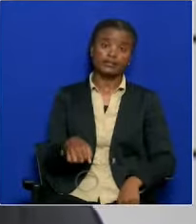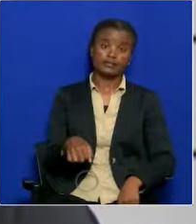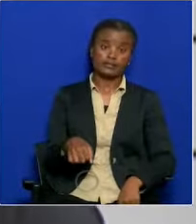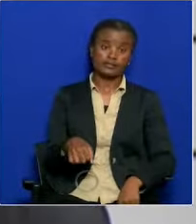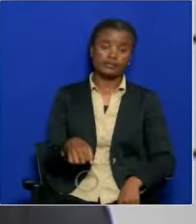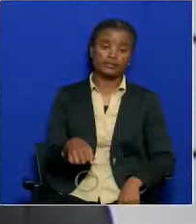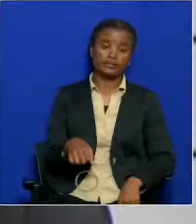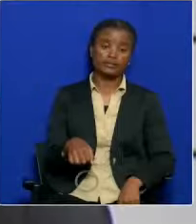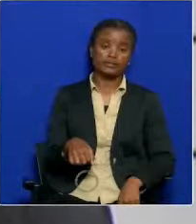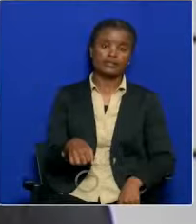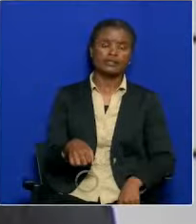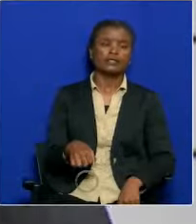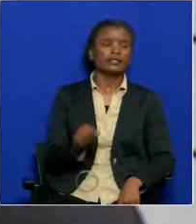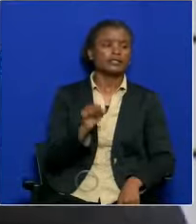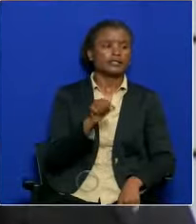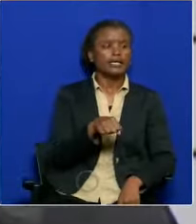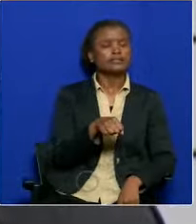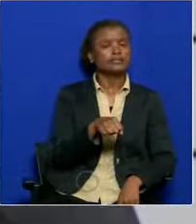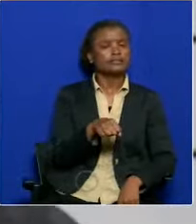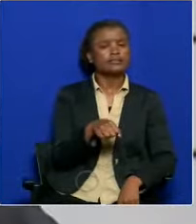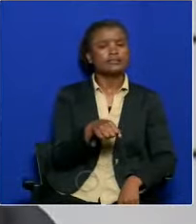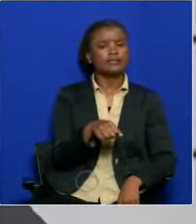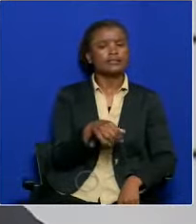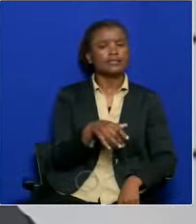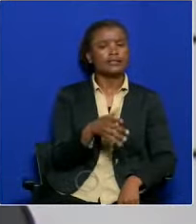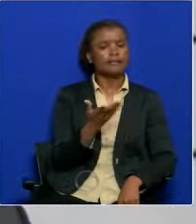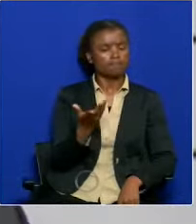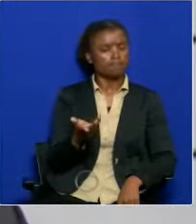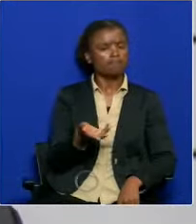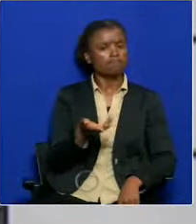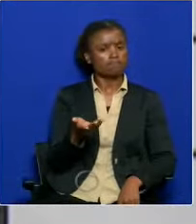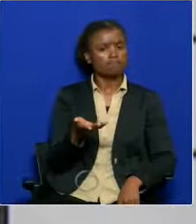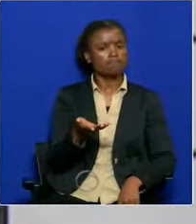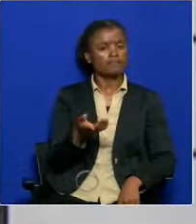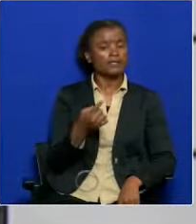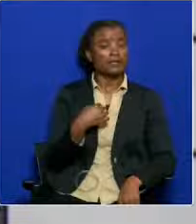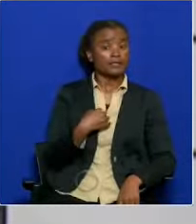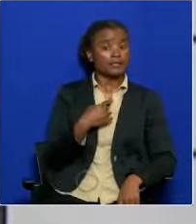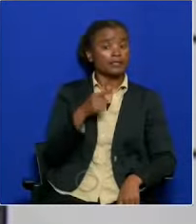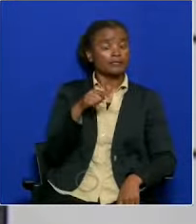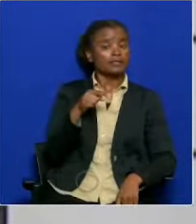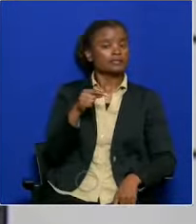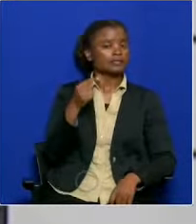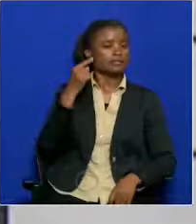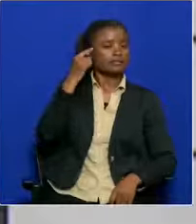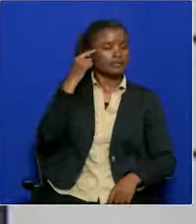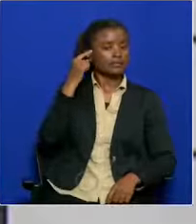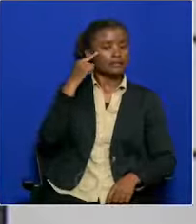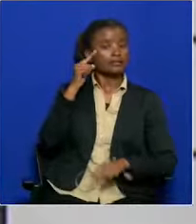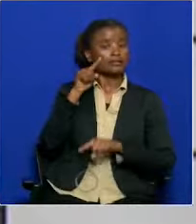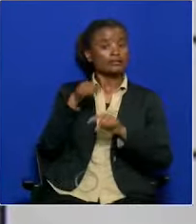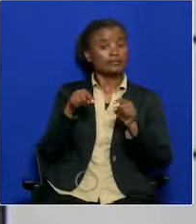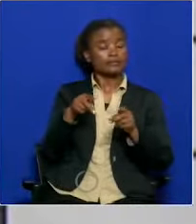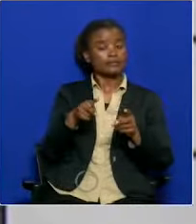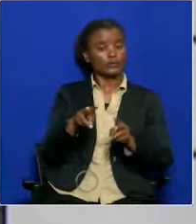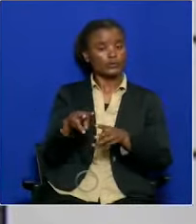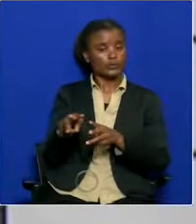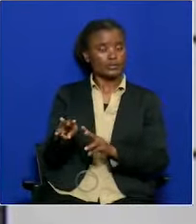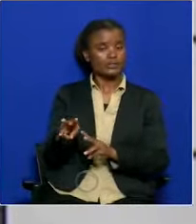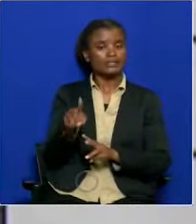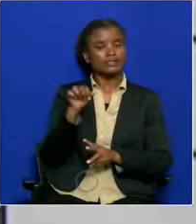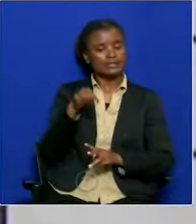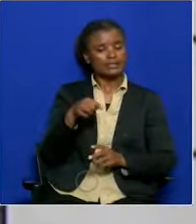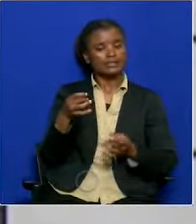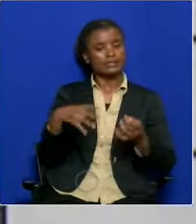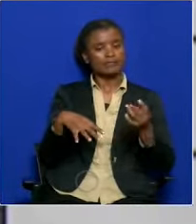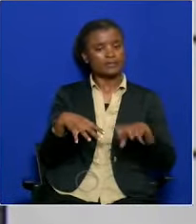think all the avenues. But sometimes, as a human being, it happens to you because you are there, you are alone.